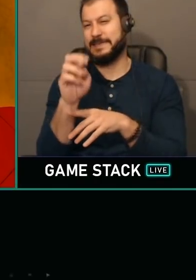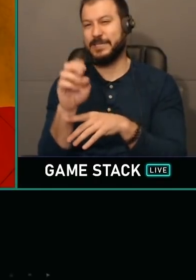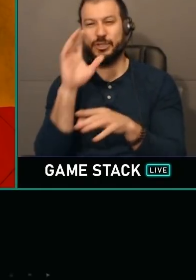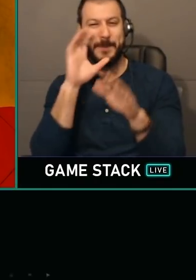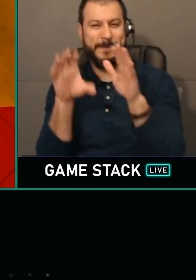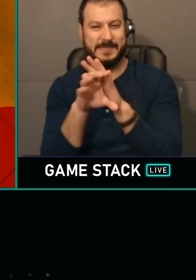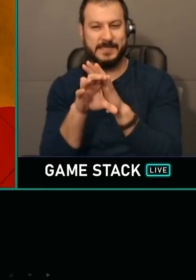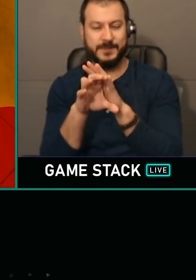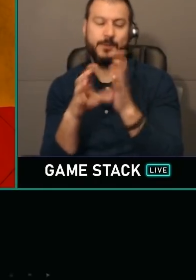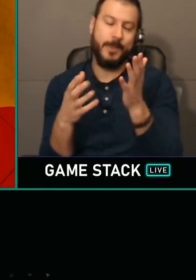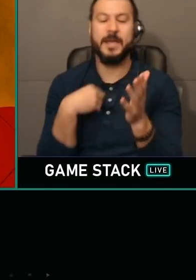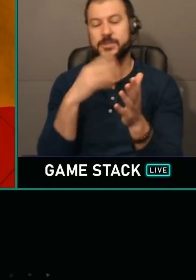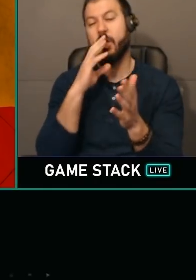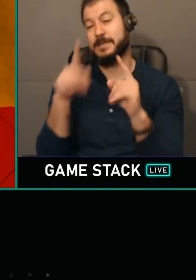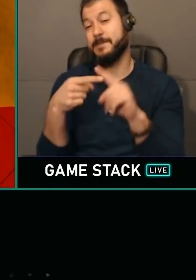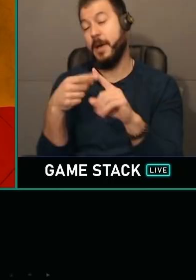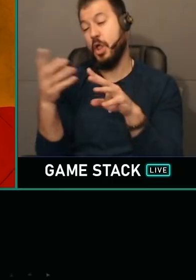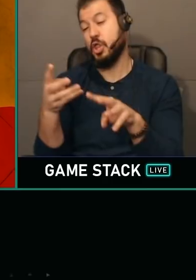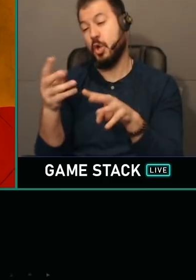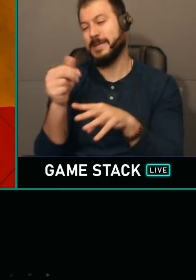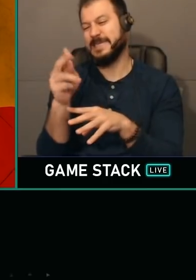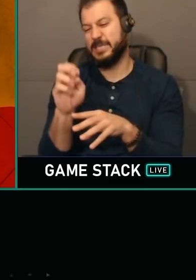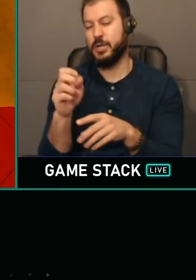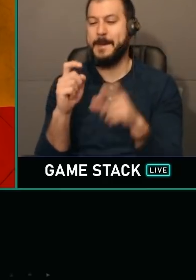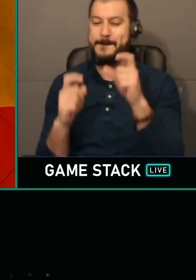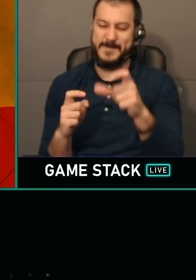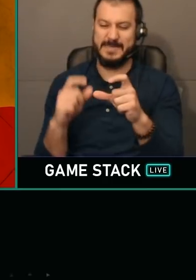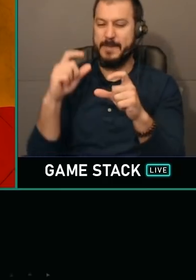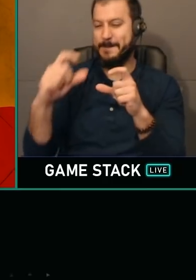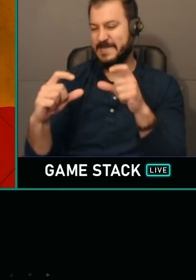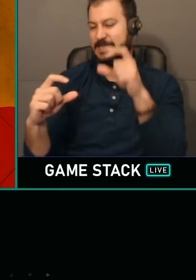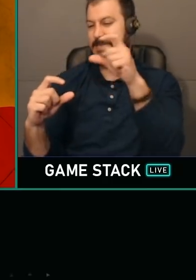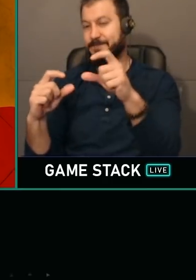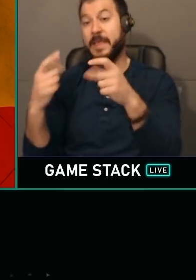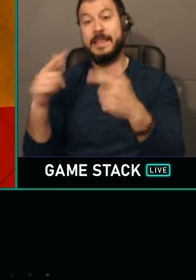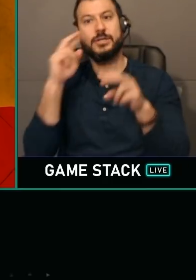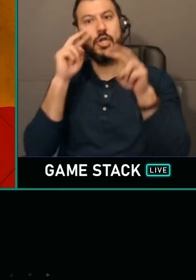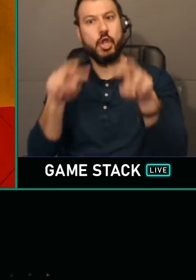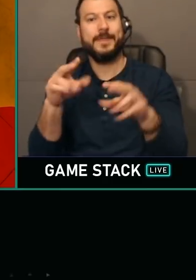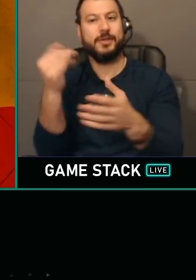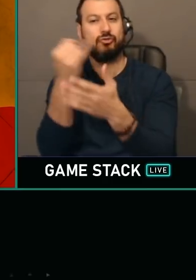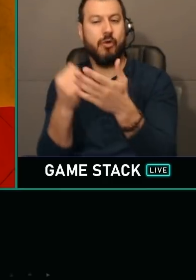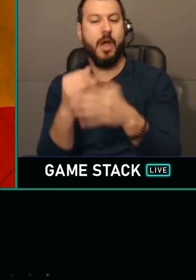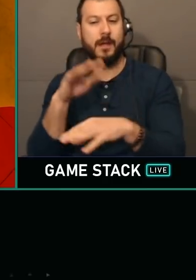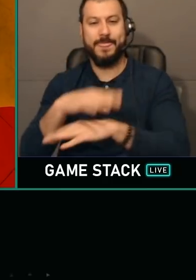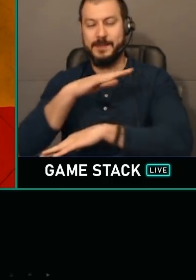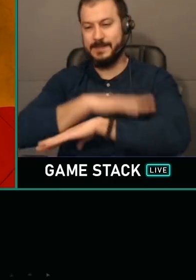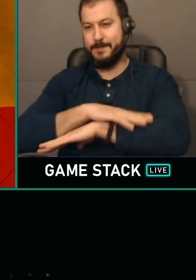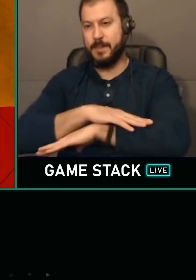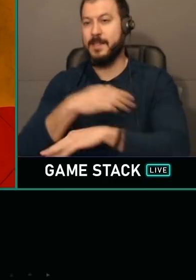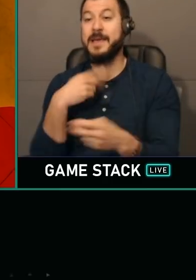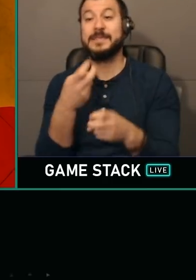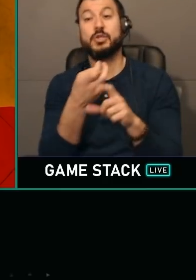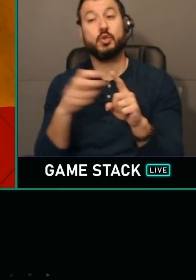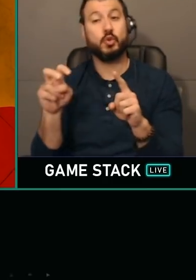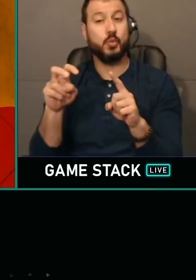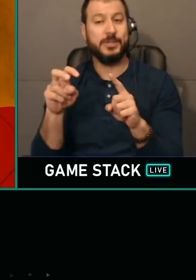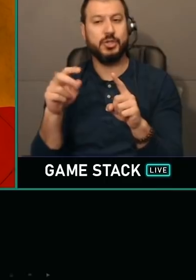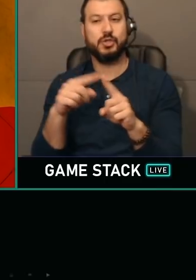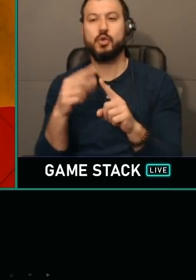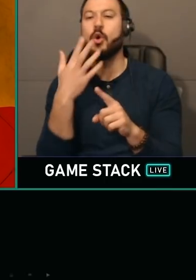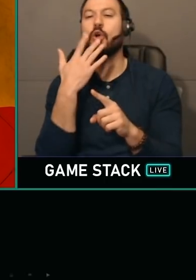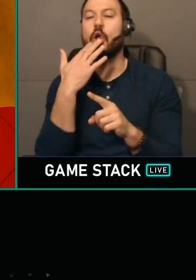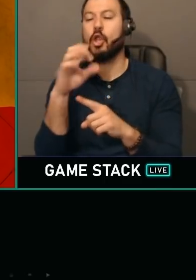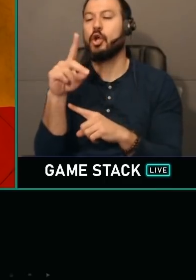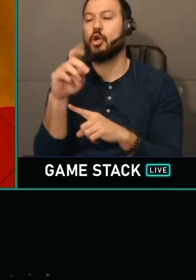I talked about loading textures piece by piece. Let's look at this drawing on the table. I've switched the scene rendering to color code the